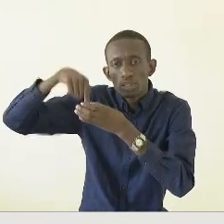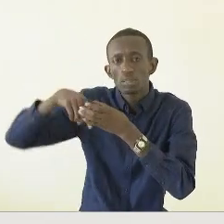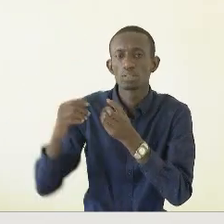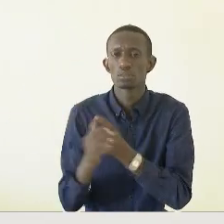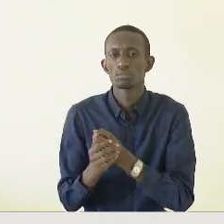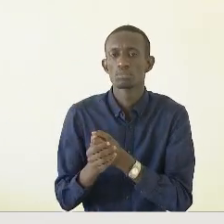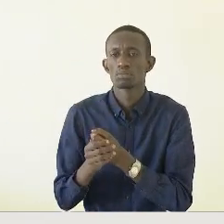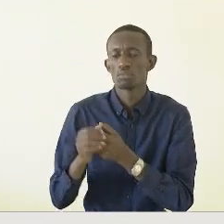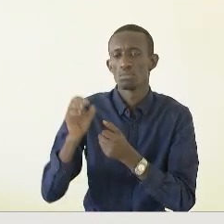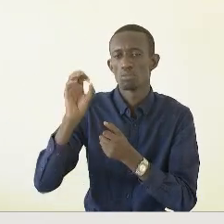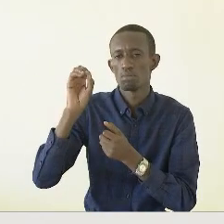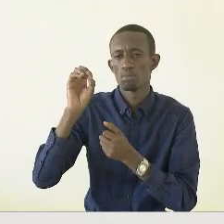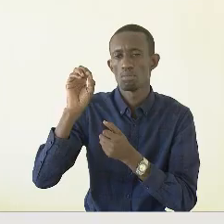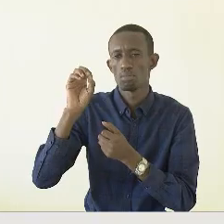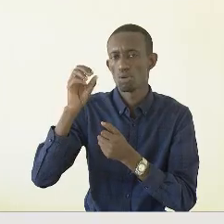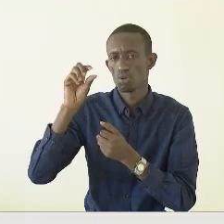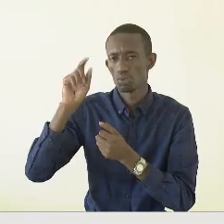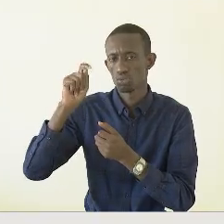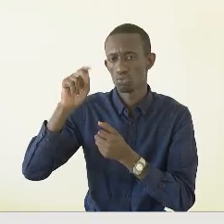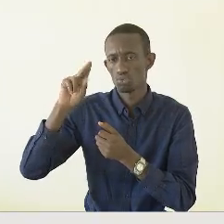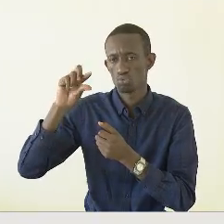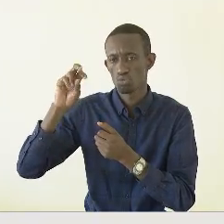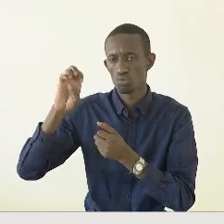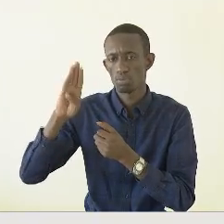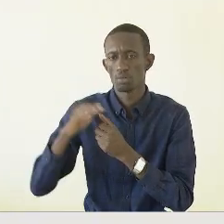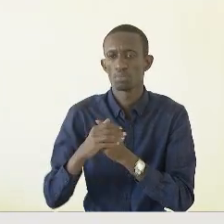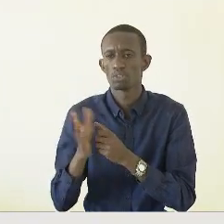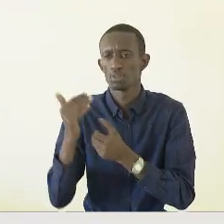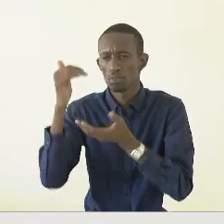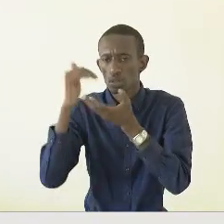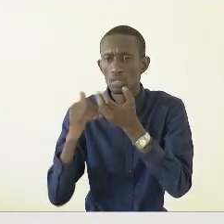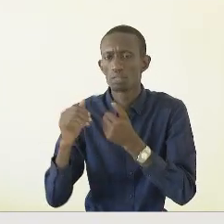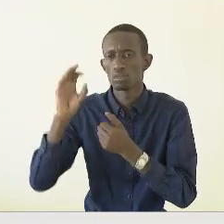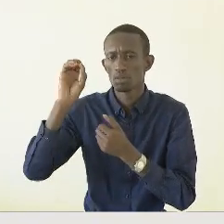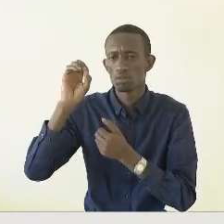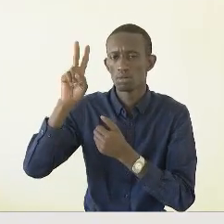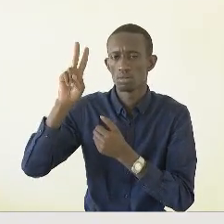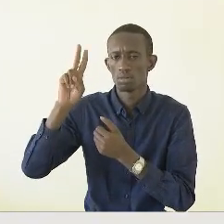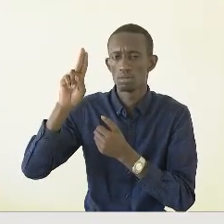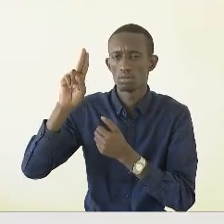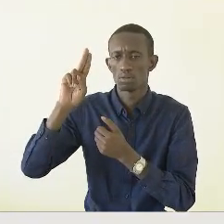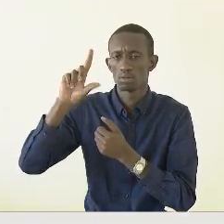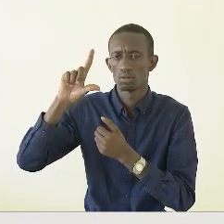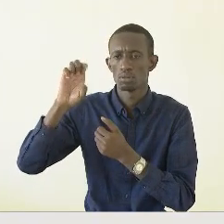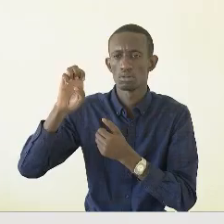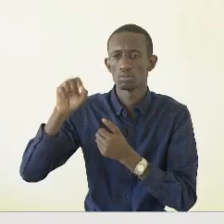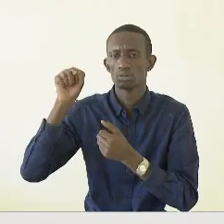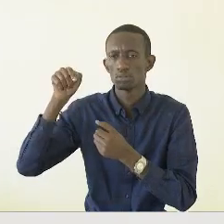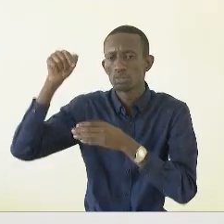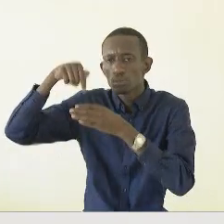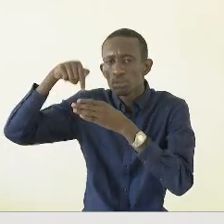for transporting pollen grains. Then there is ovary, which has ovules